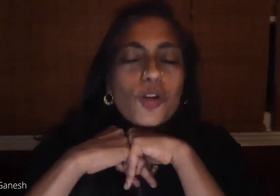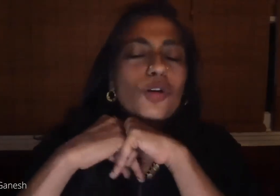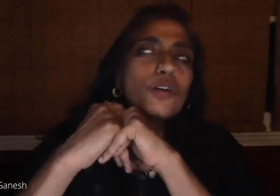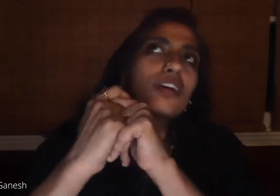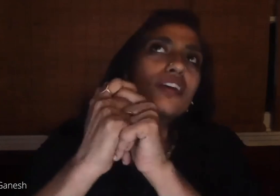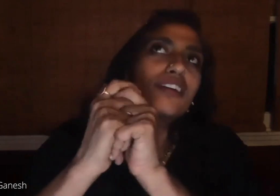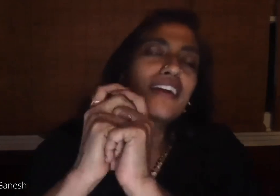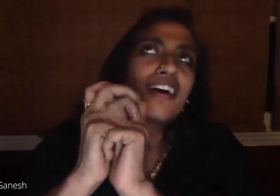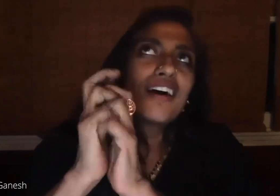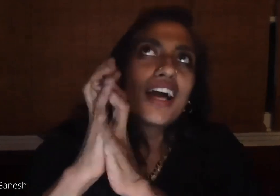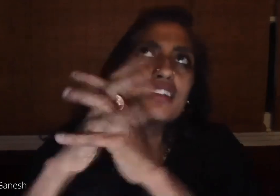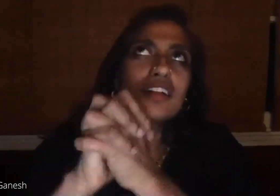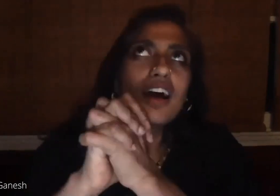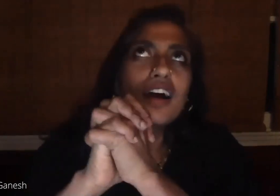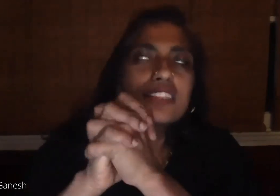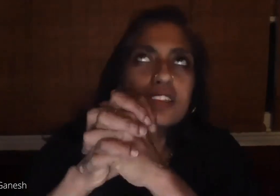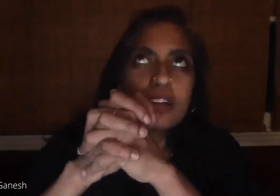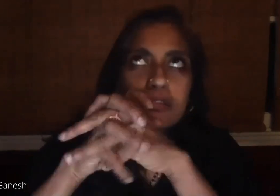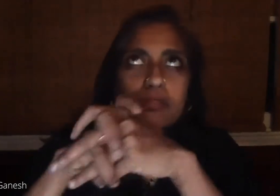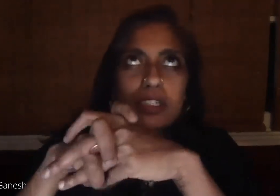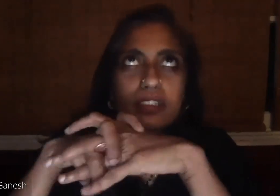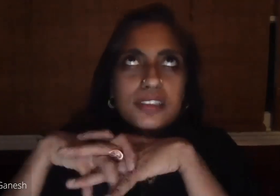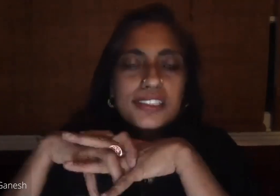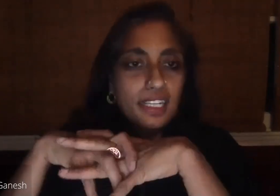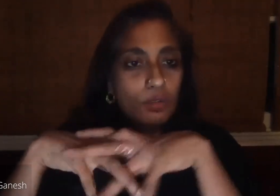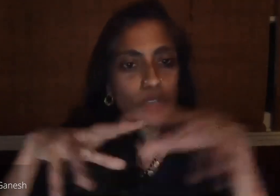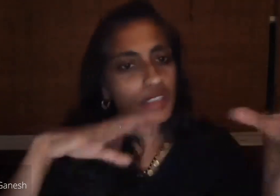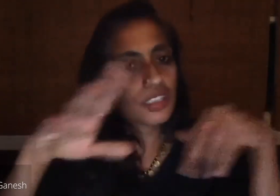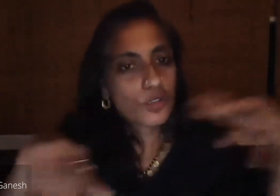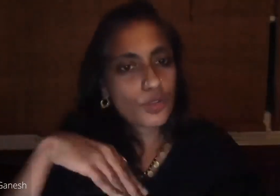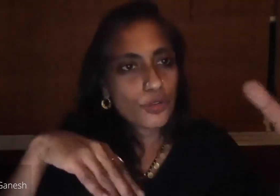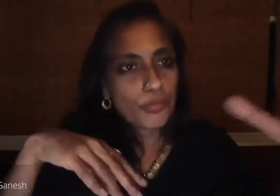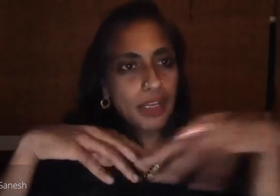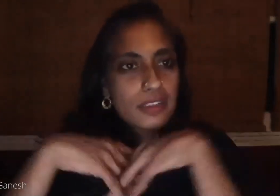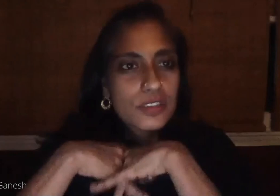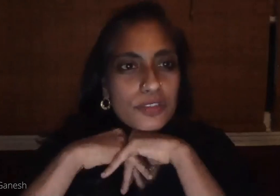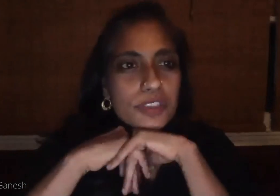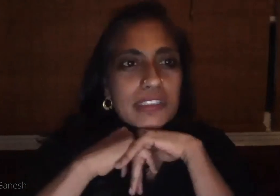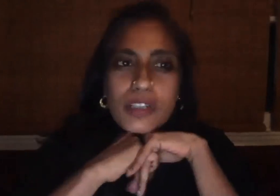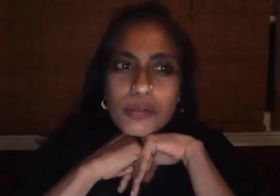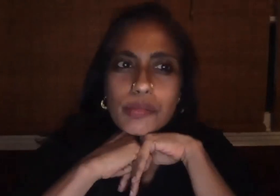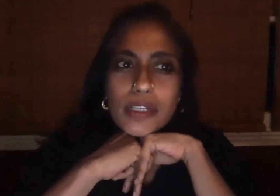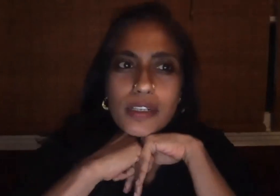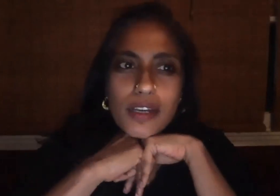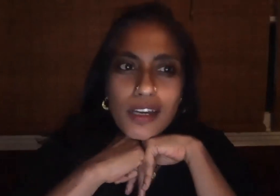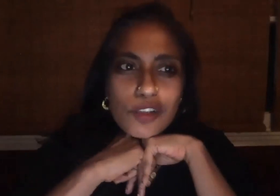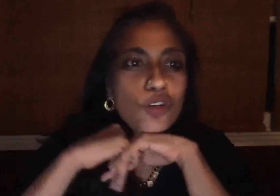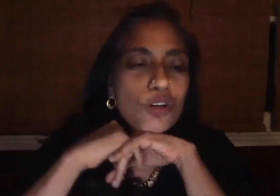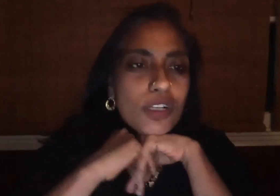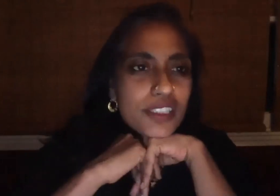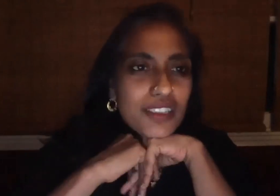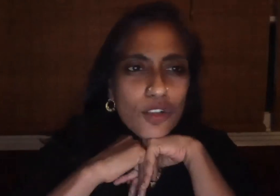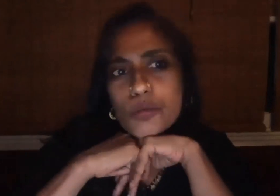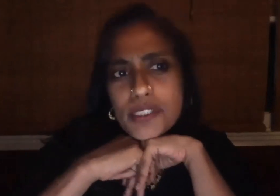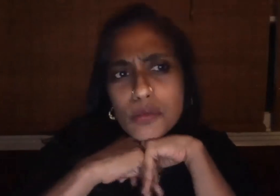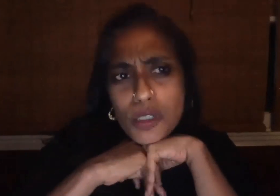so yeah, I'll, I'll start with the second one and then I'll go back into the first one. But, uh, no,